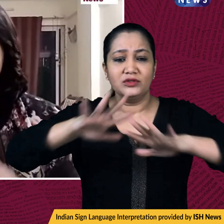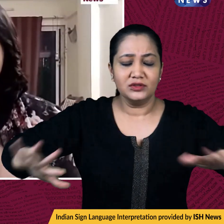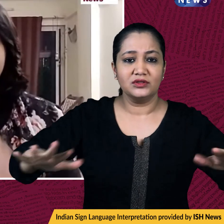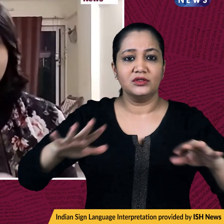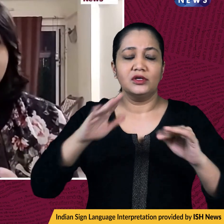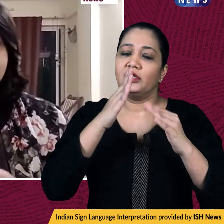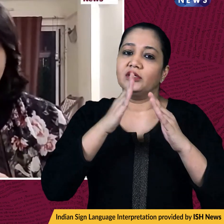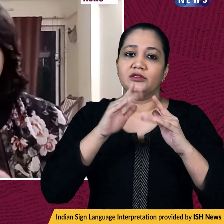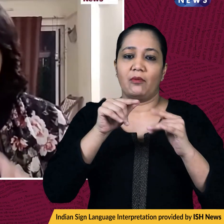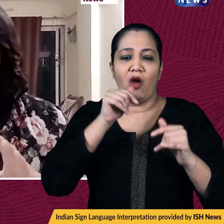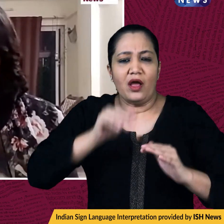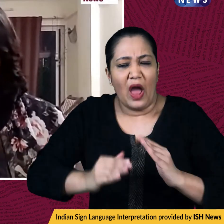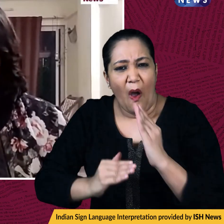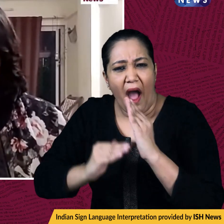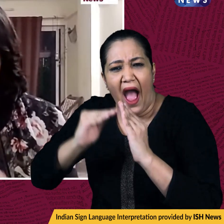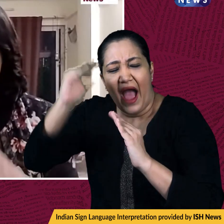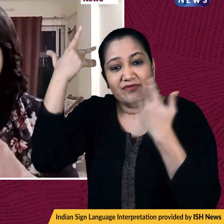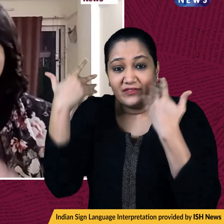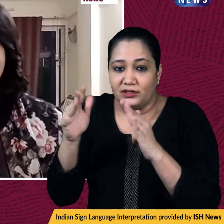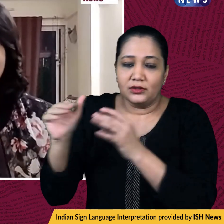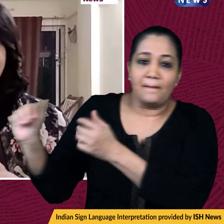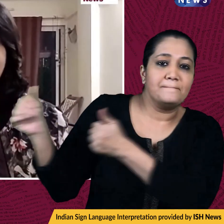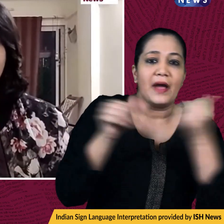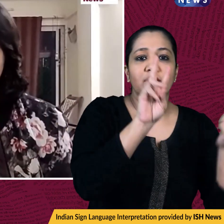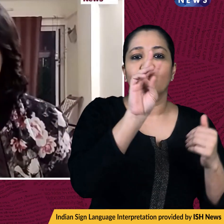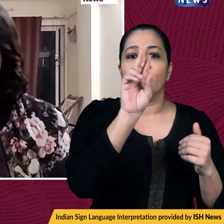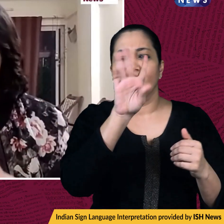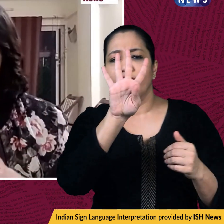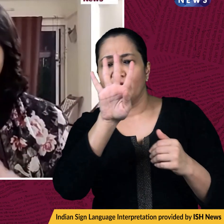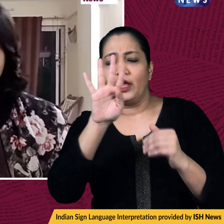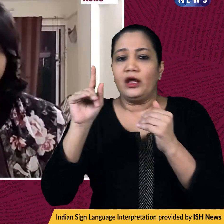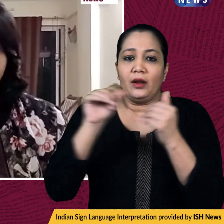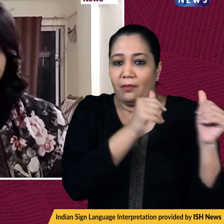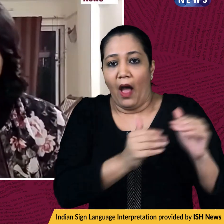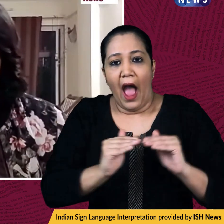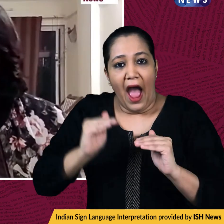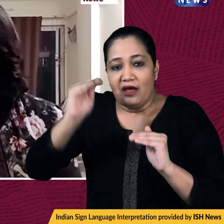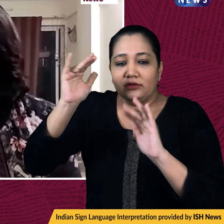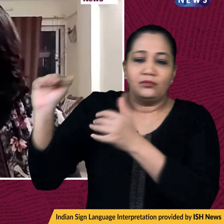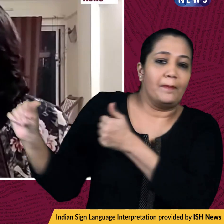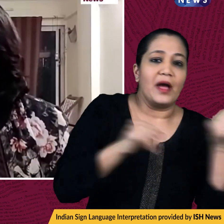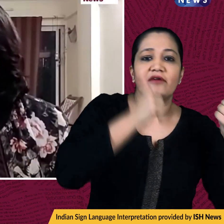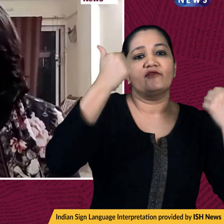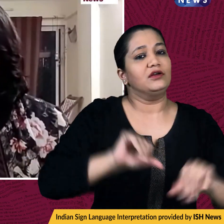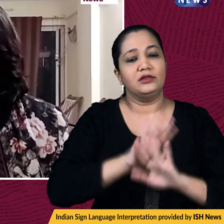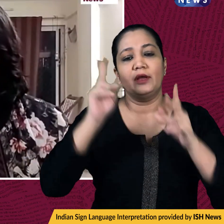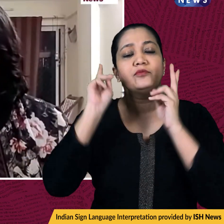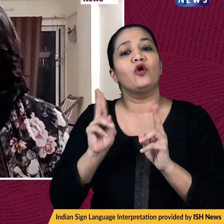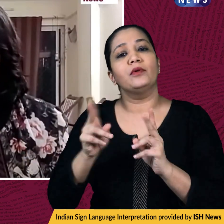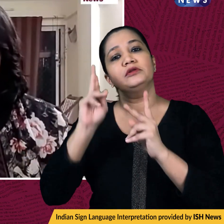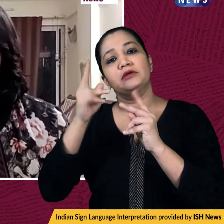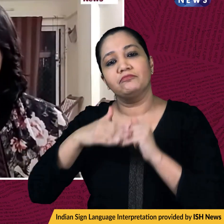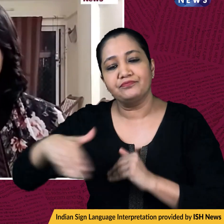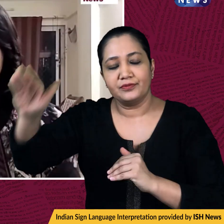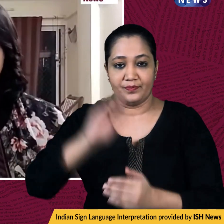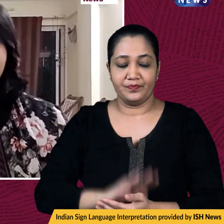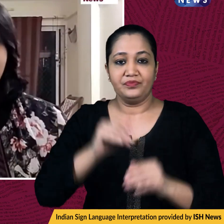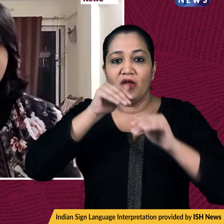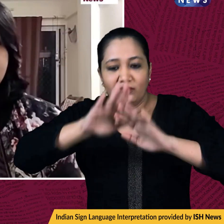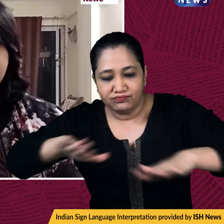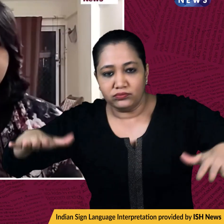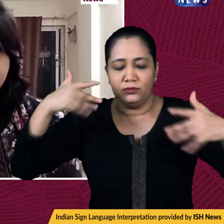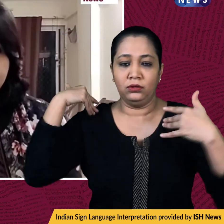contesting in the state assembly elections for the first time from the Karhal seat. Now, the Samajwadi Party, despite its on and off